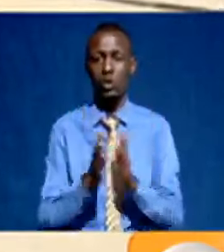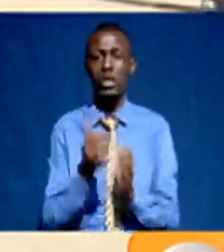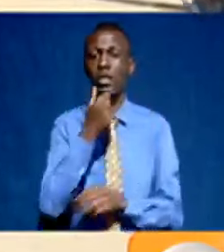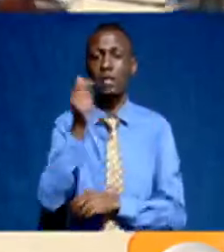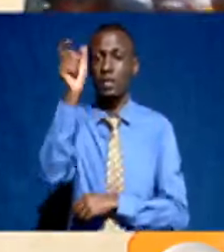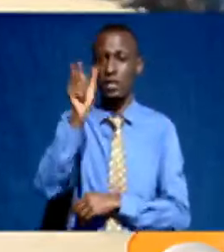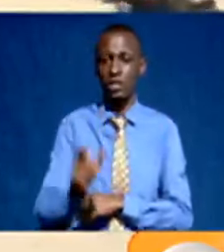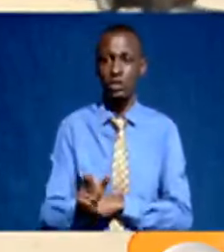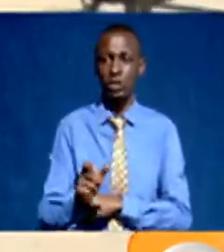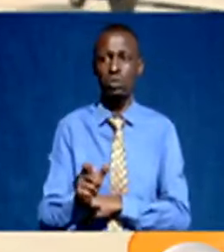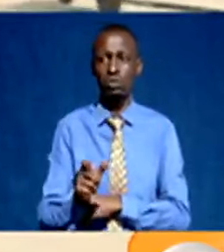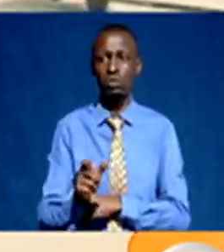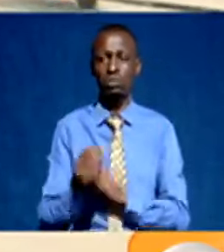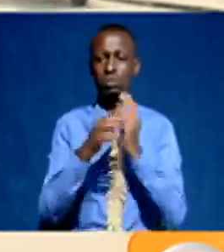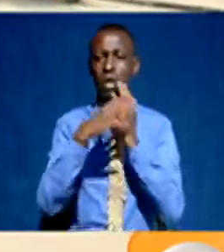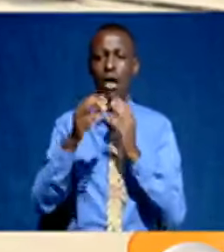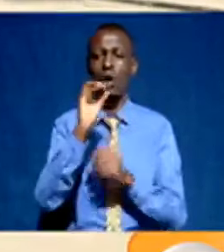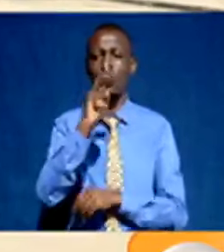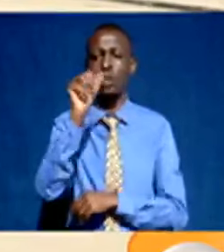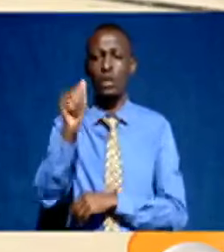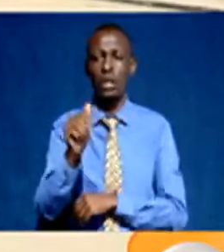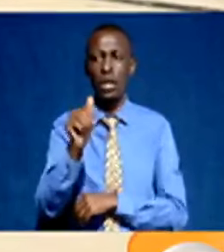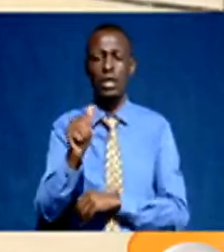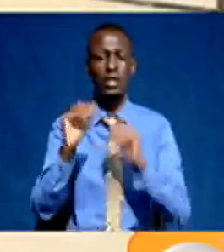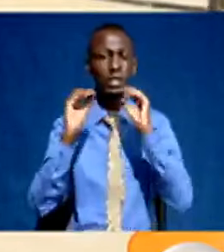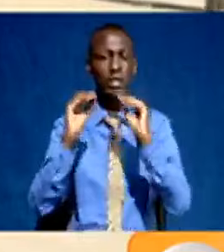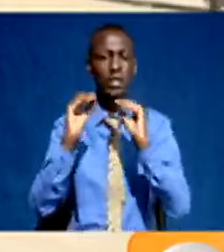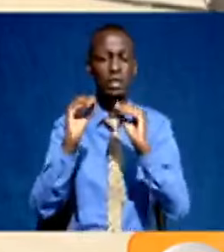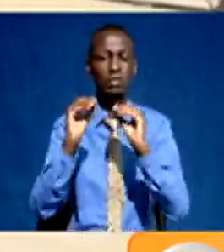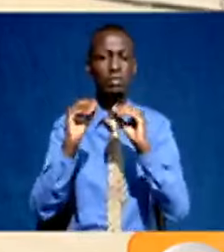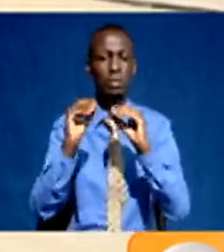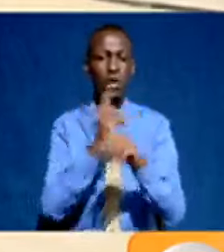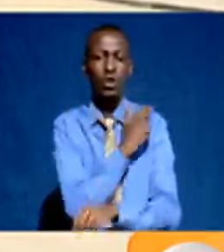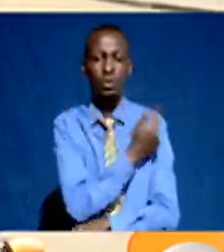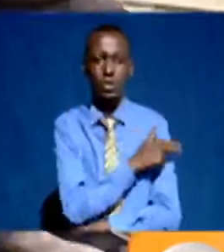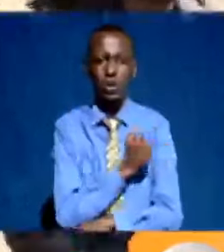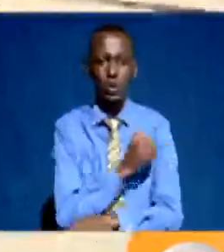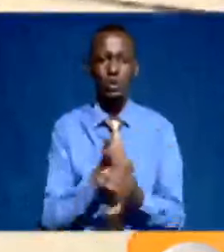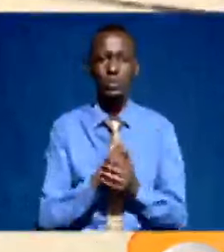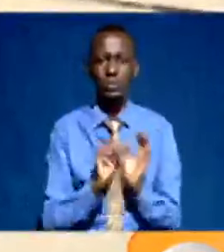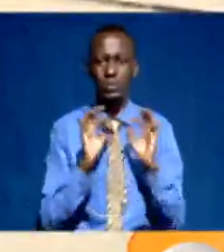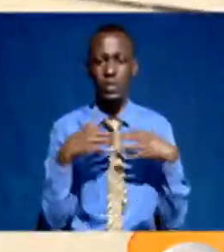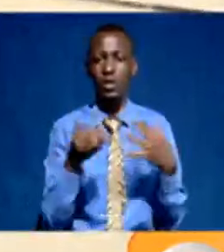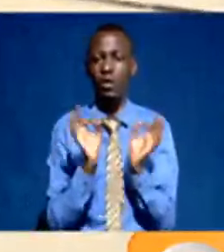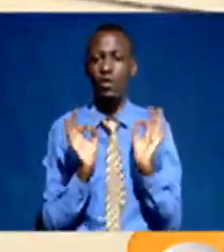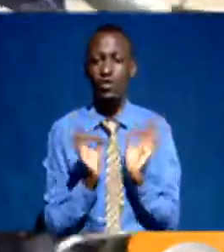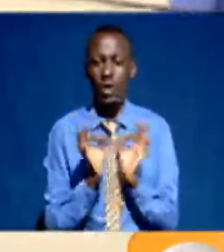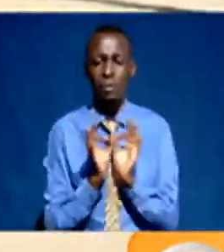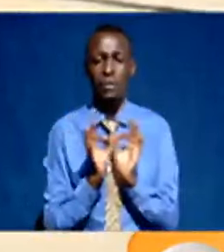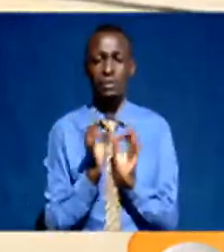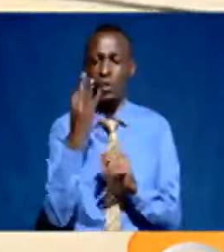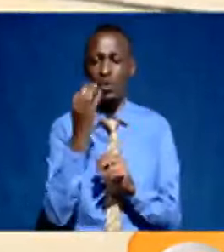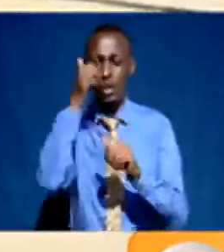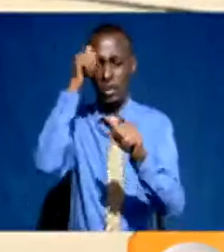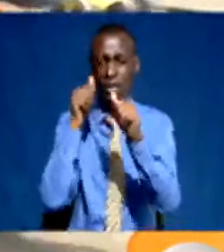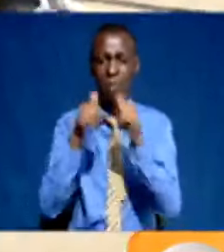most prominent being the Jaramogi Oginga Odinga Teaching and Referral Hospital. And as his family marks his 30th memorial,